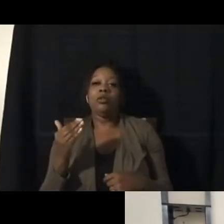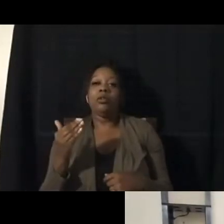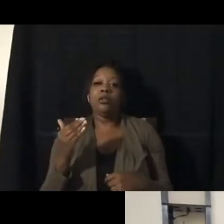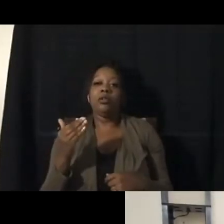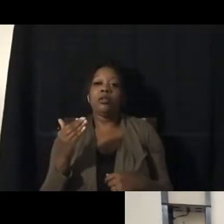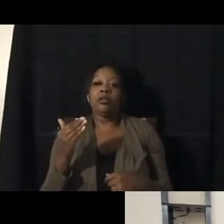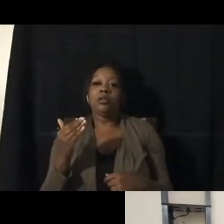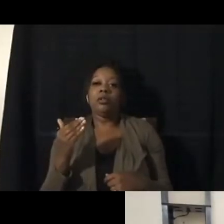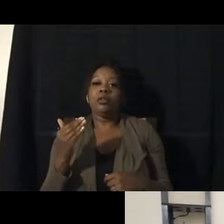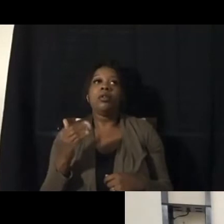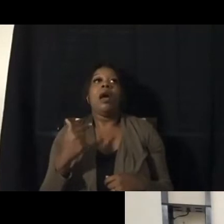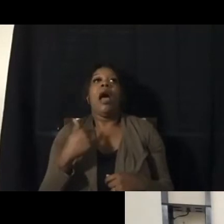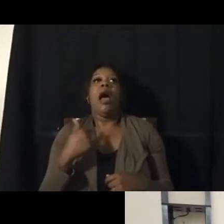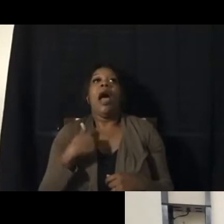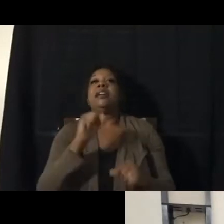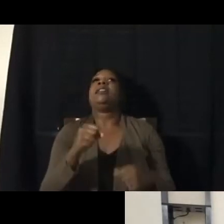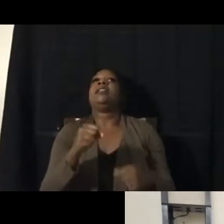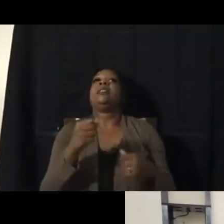resonate with.